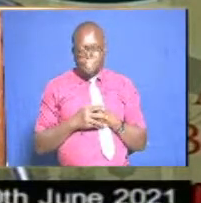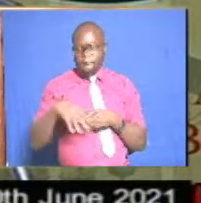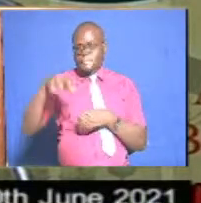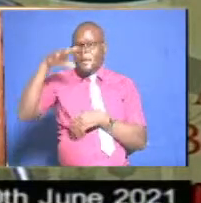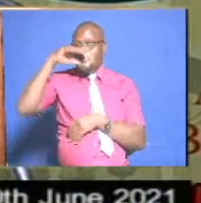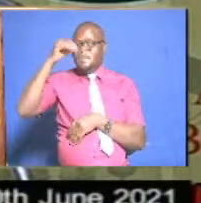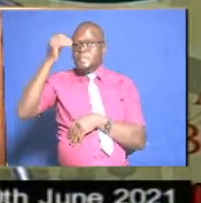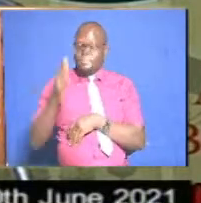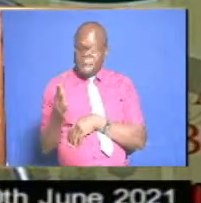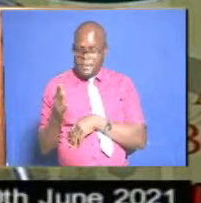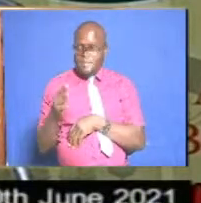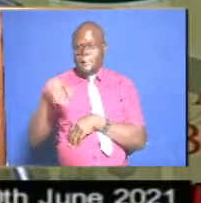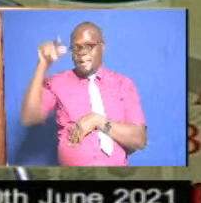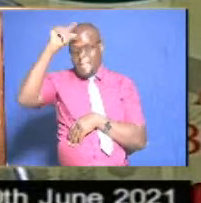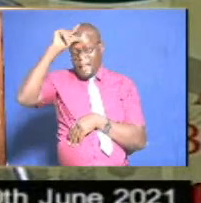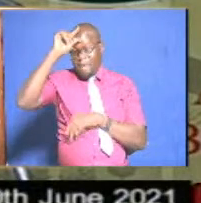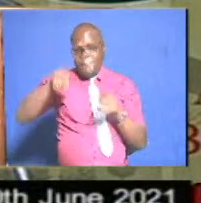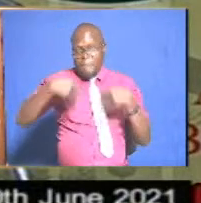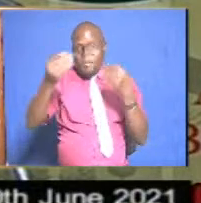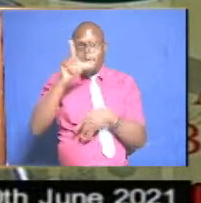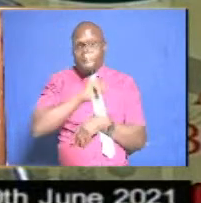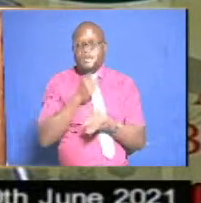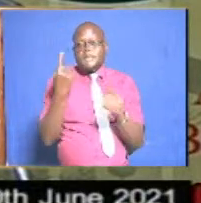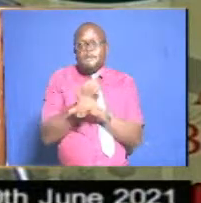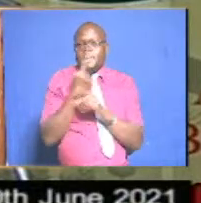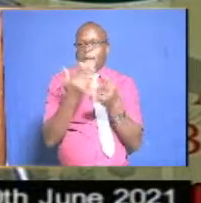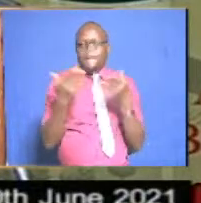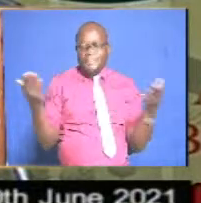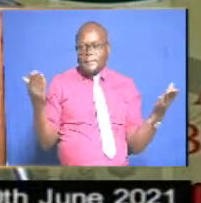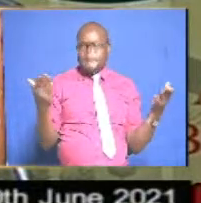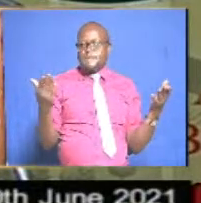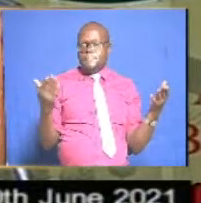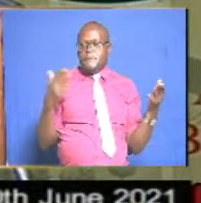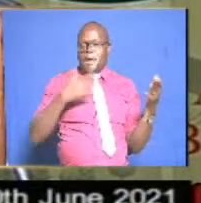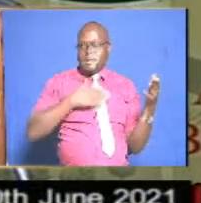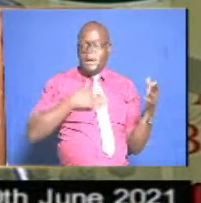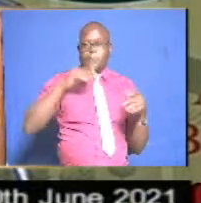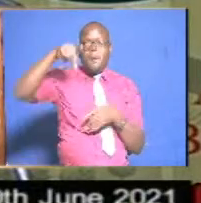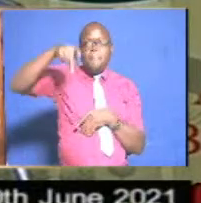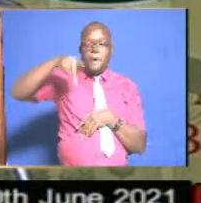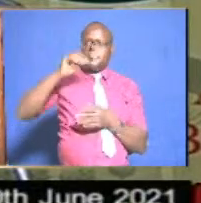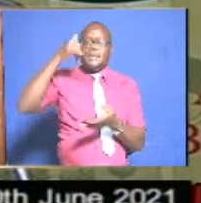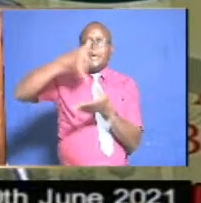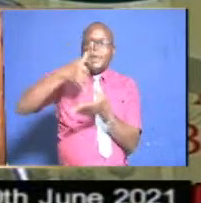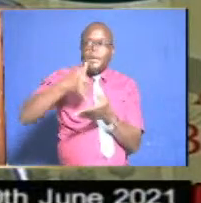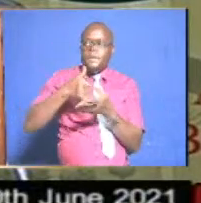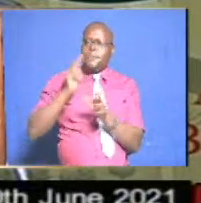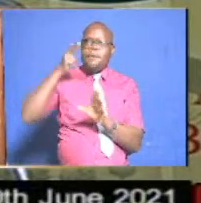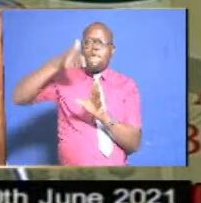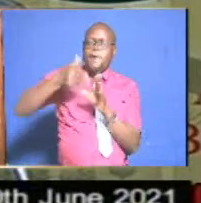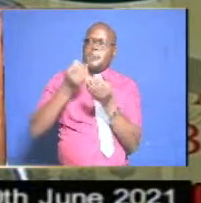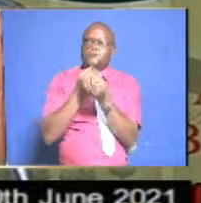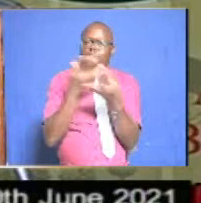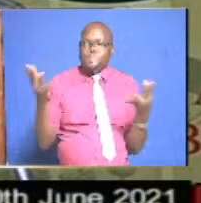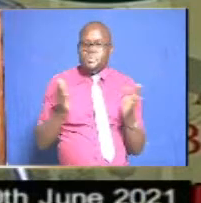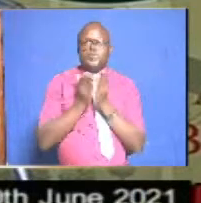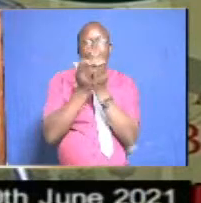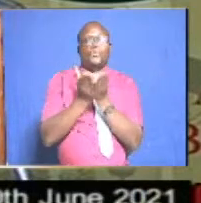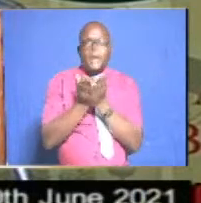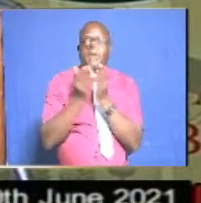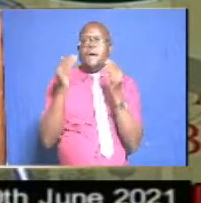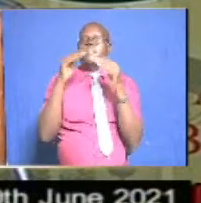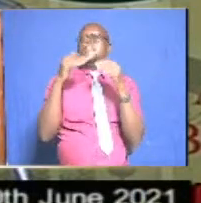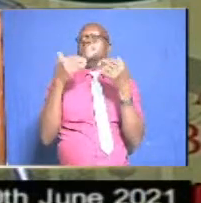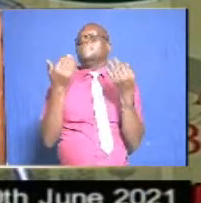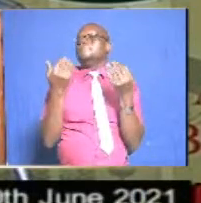Speaker, the government has provided various incentives at our ports, including exempting the fuel supply to the shipping lines from import